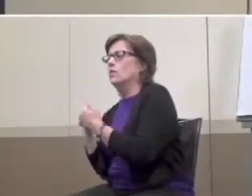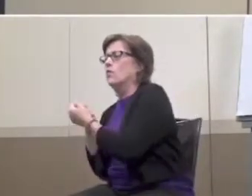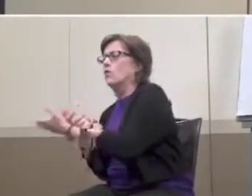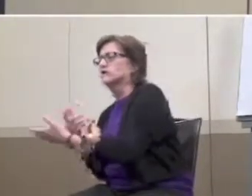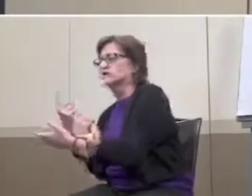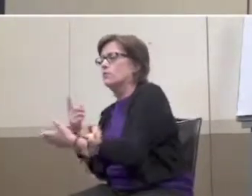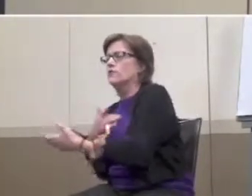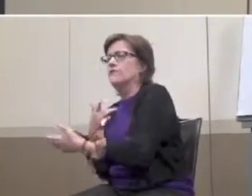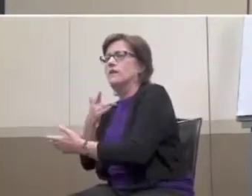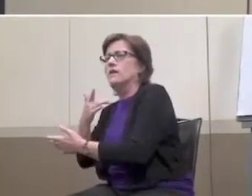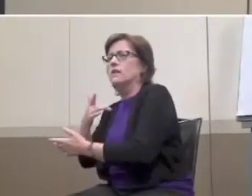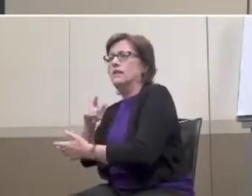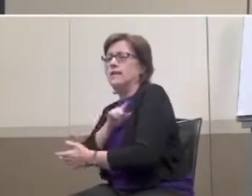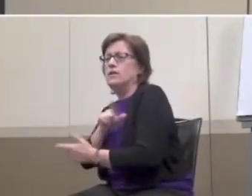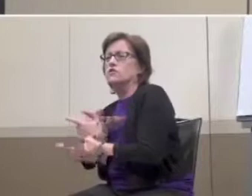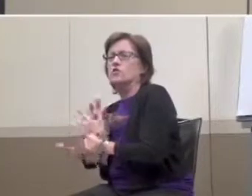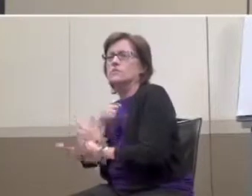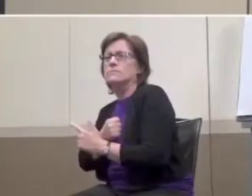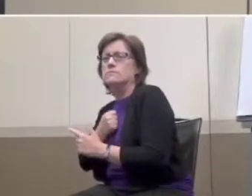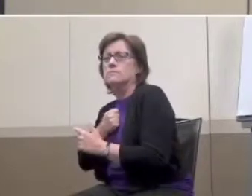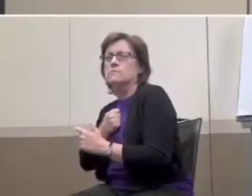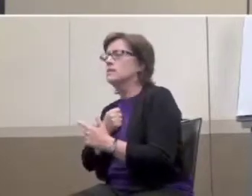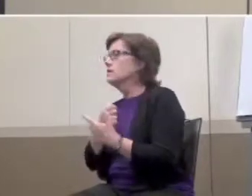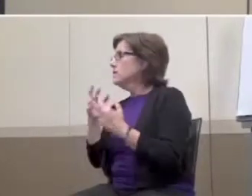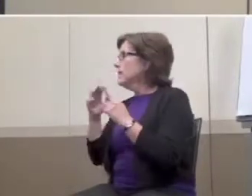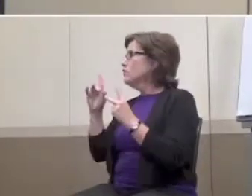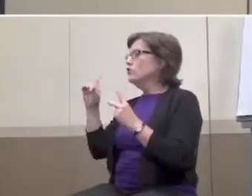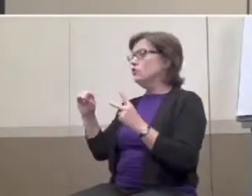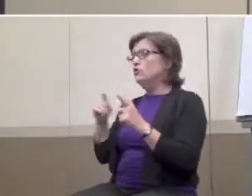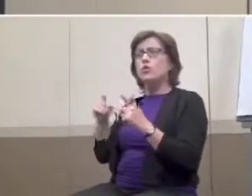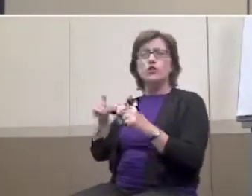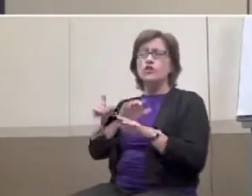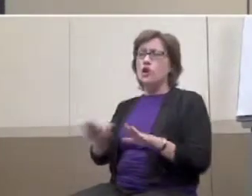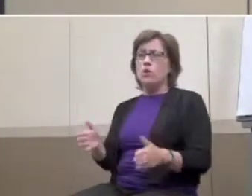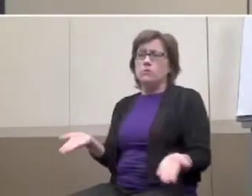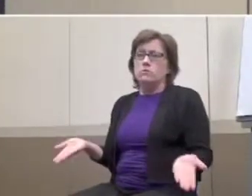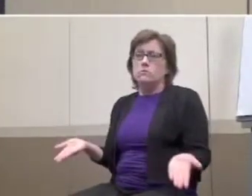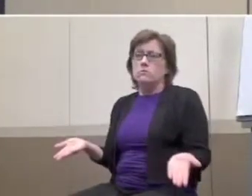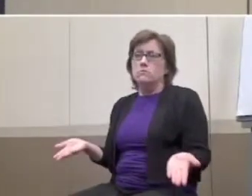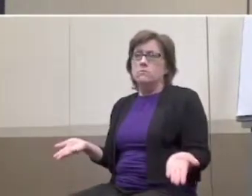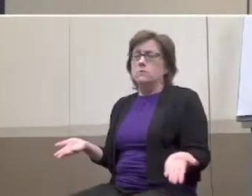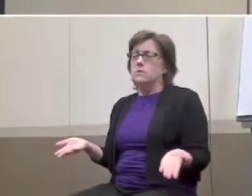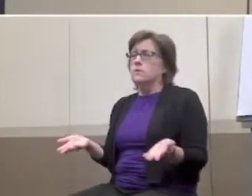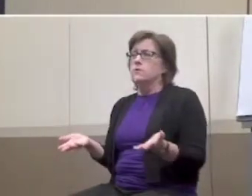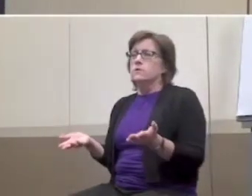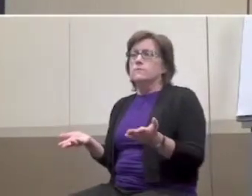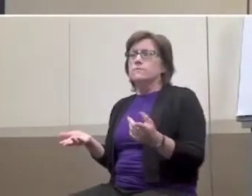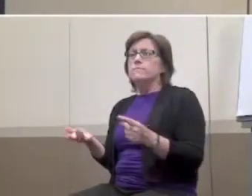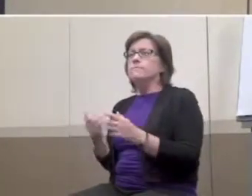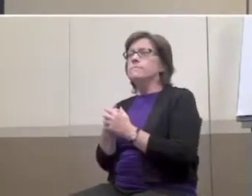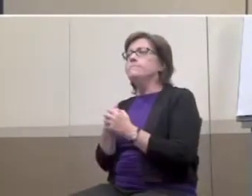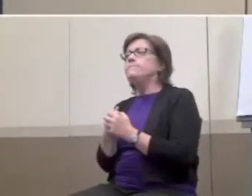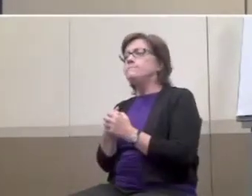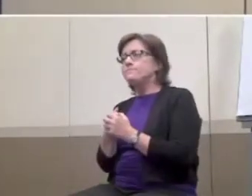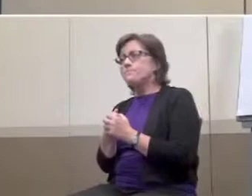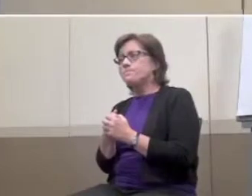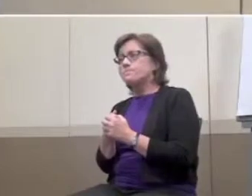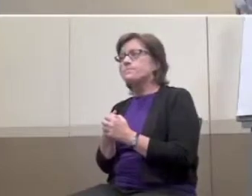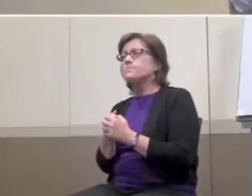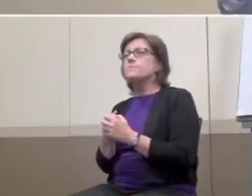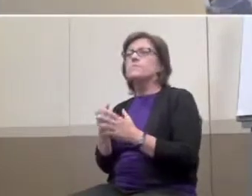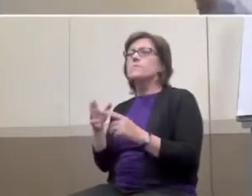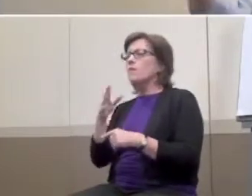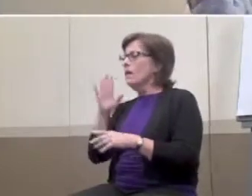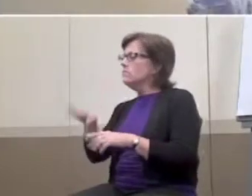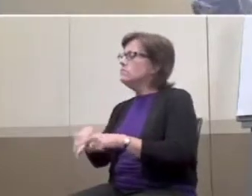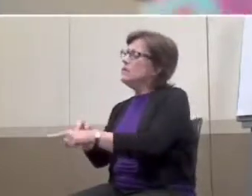remorse. Either you do or you don't. So when we say, tell Johnny that